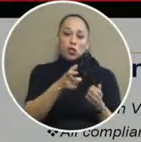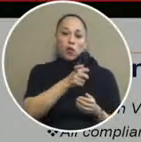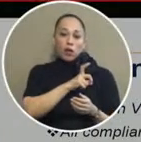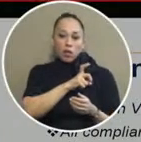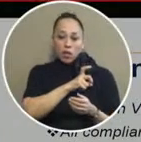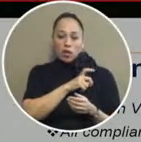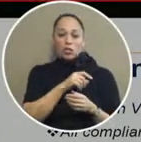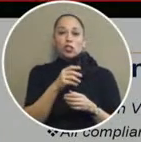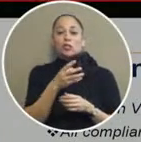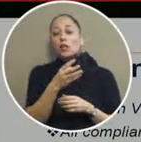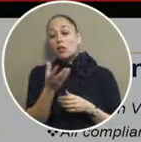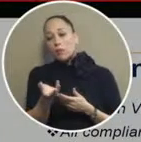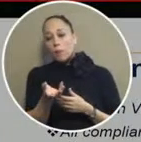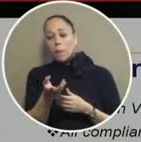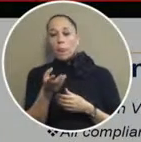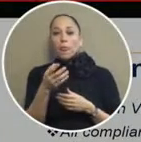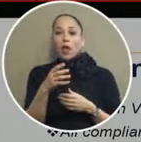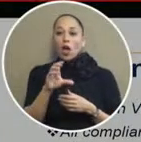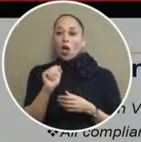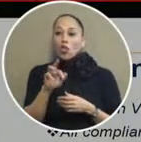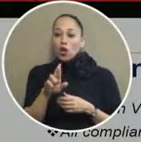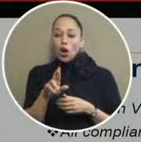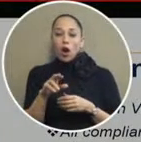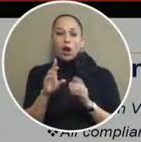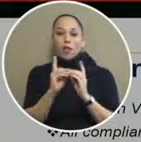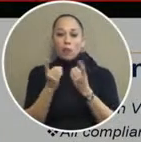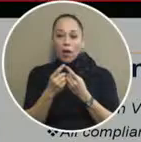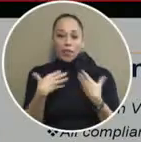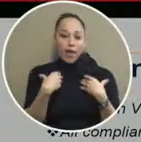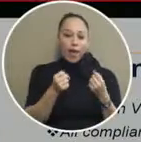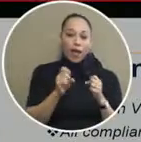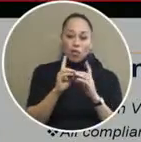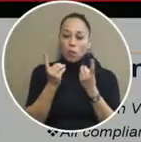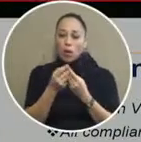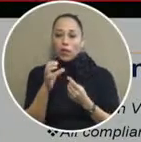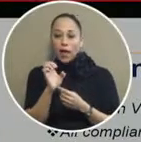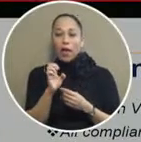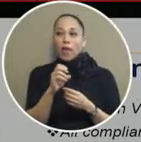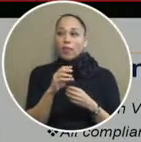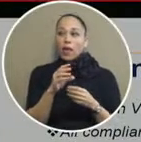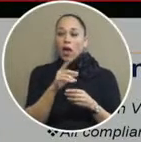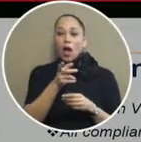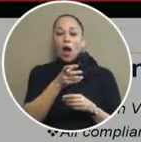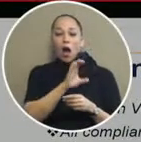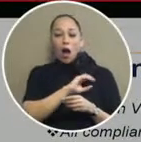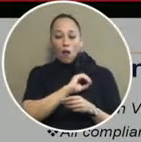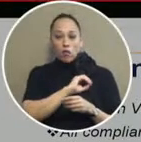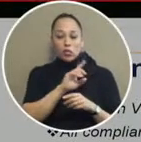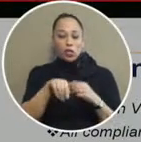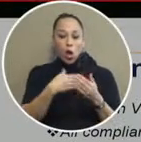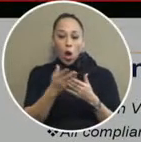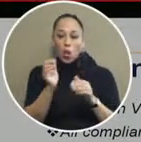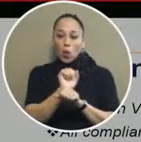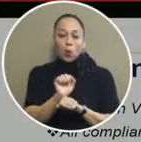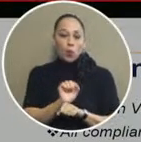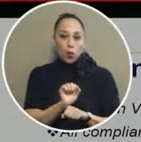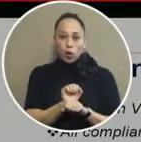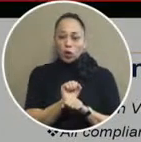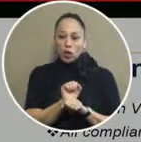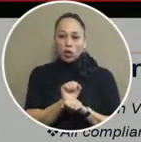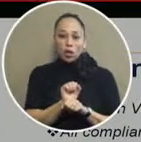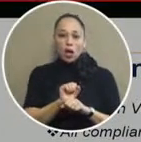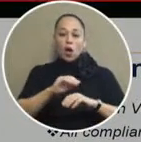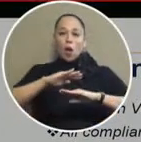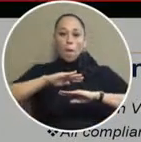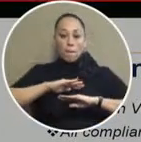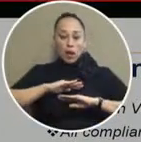officers. And so the Parks Department, the Health Department, and the ESD code officers were all working on